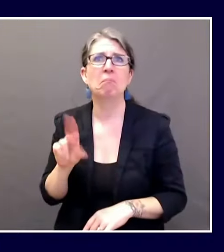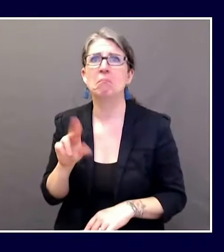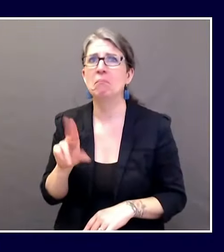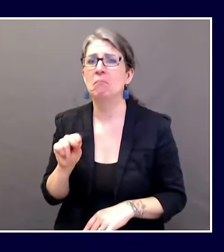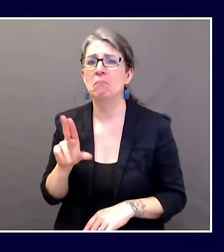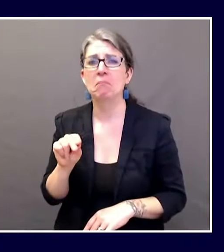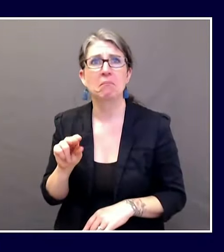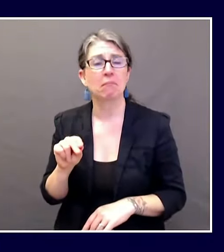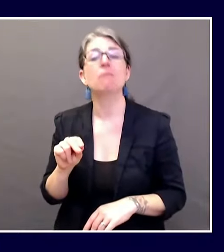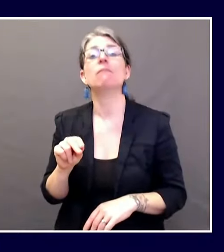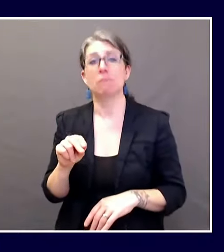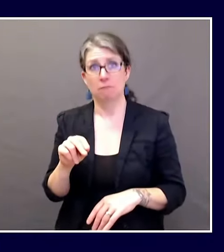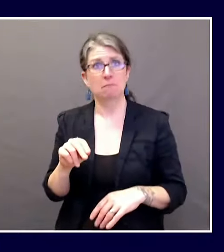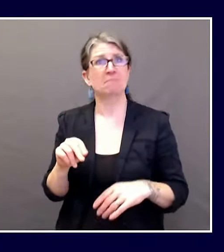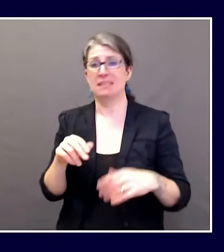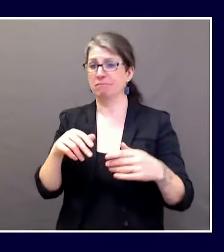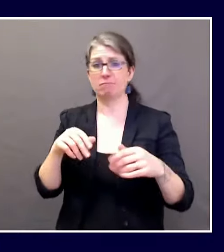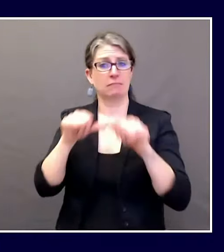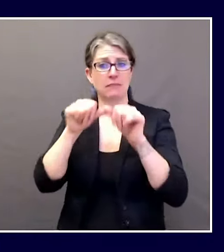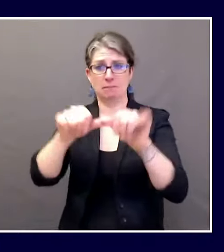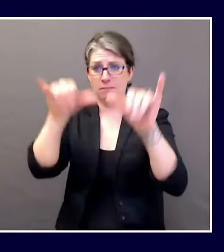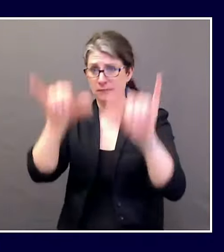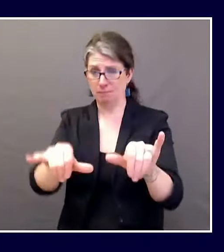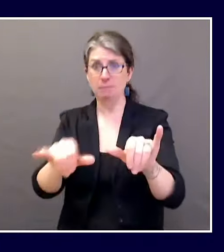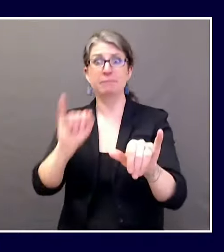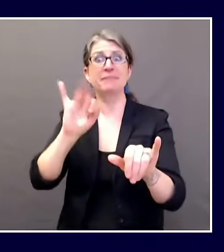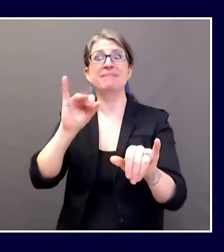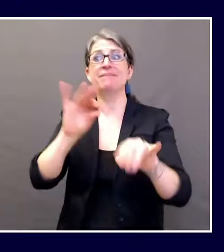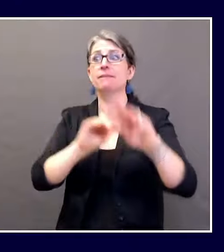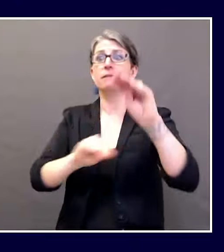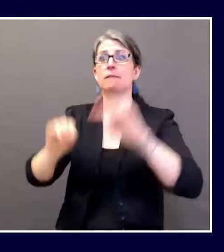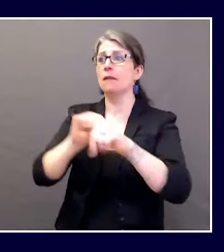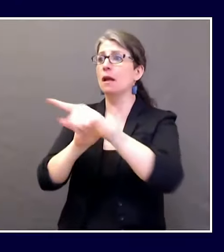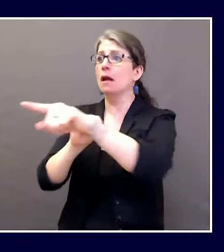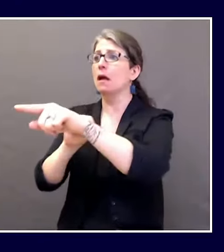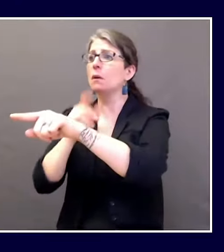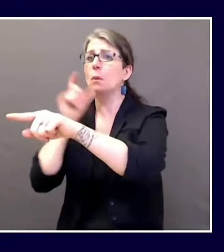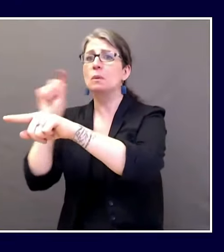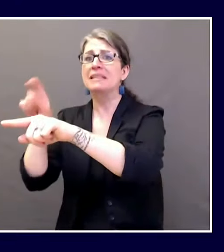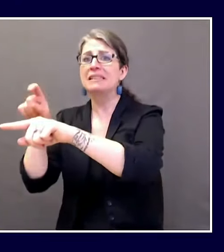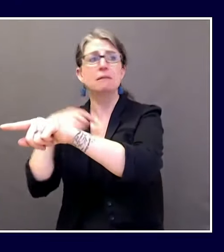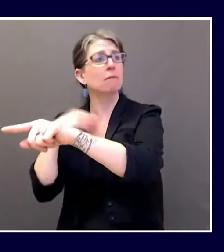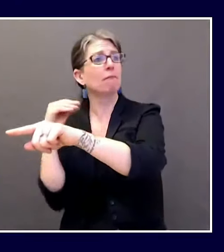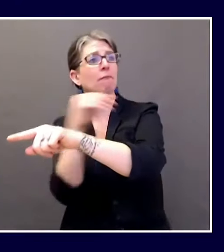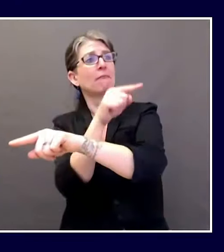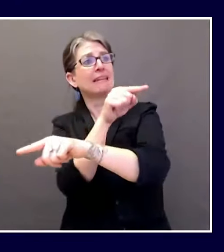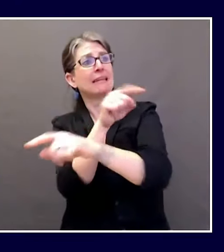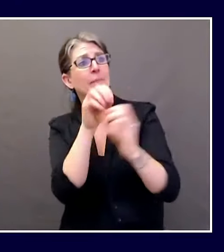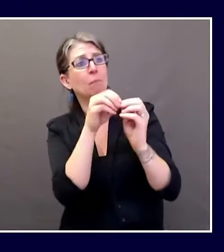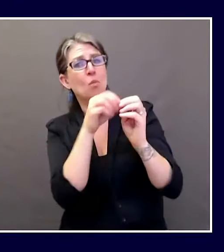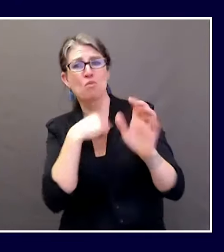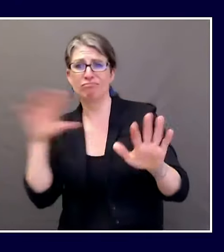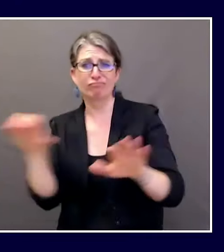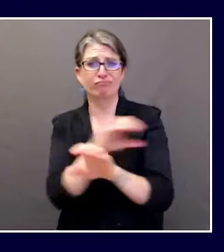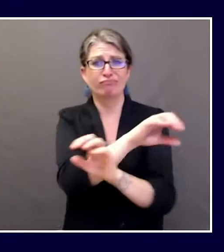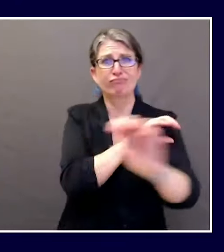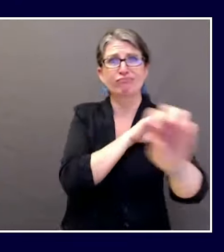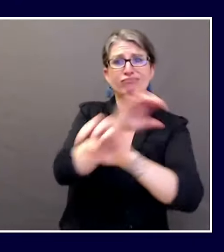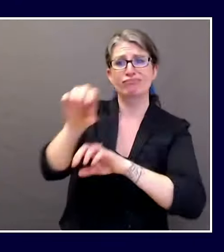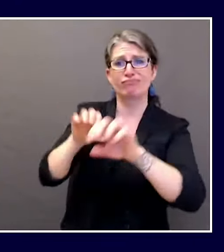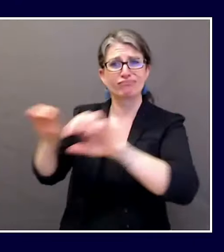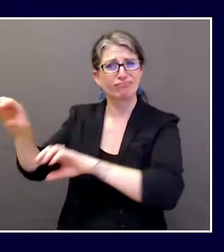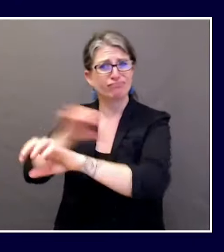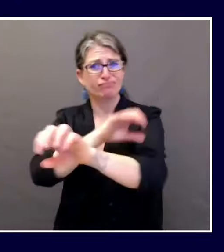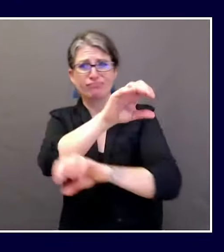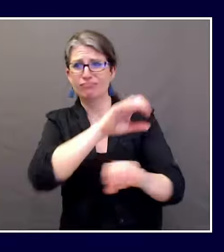somewhere else throughout the week. And as we find or are able to secure additional doses, they open up those appointments, but almost invariably they get